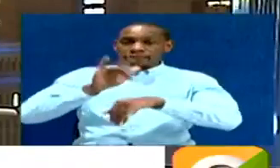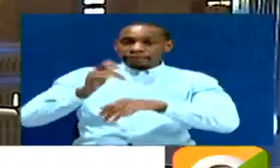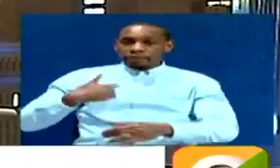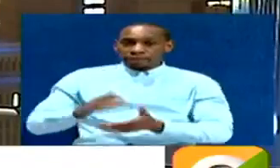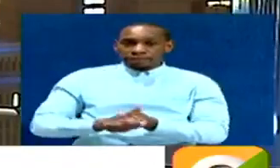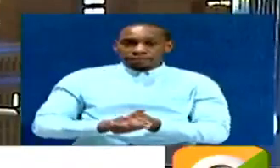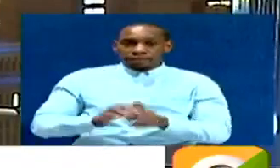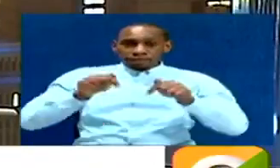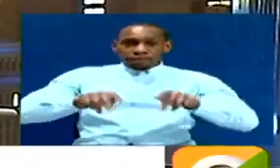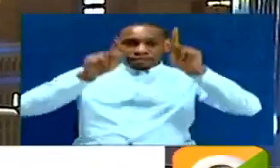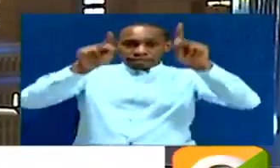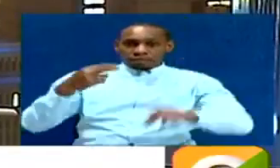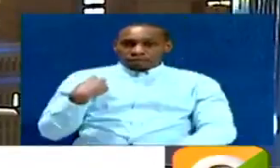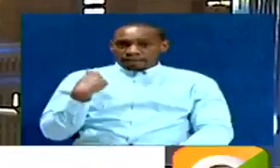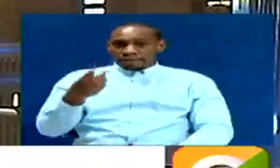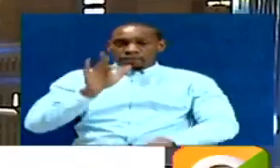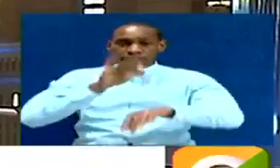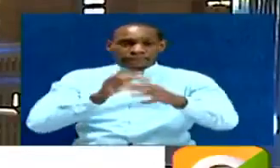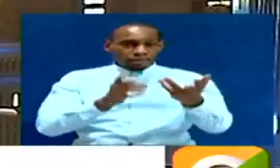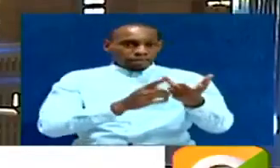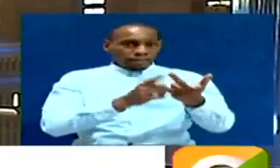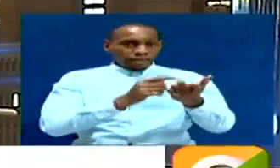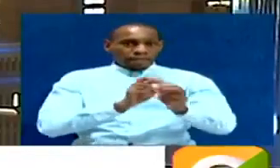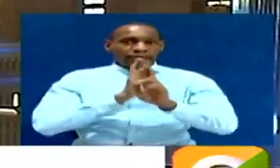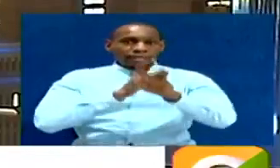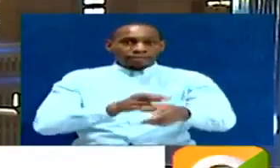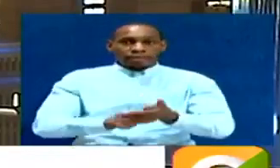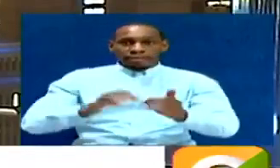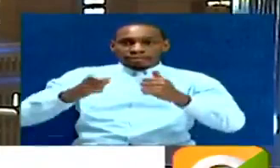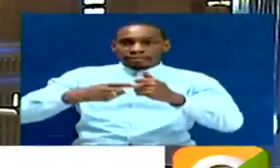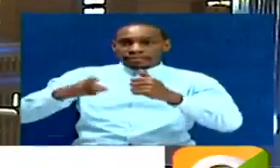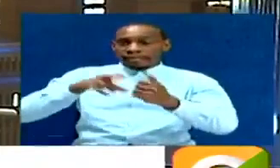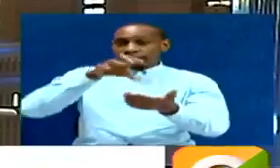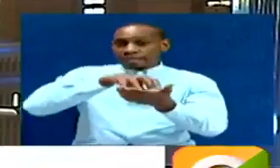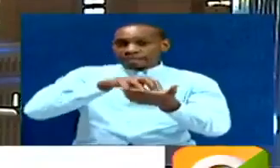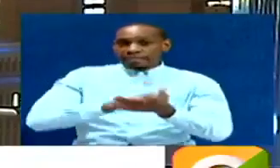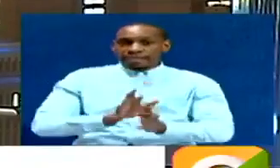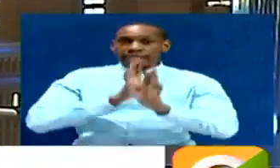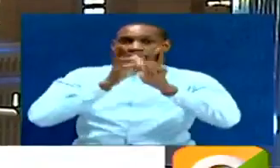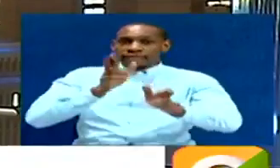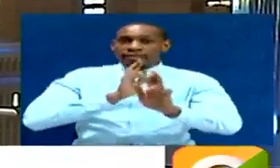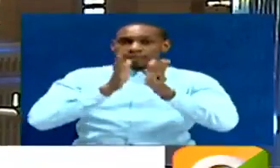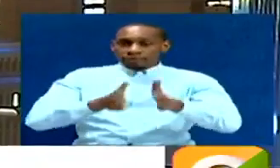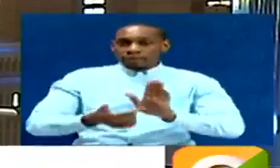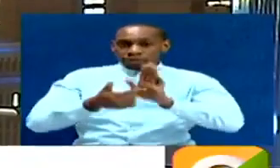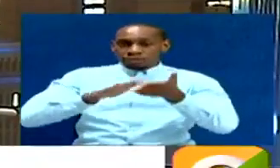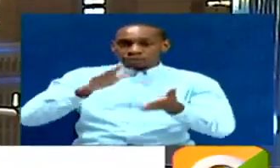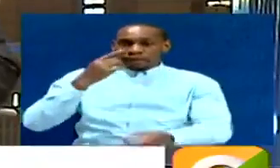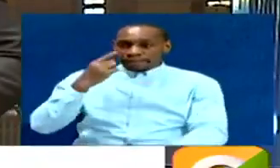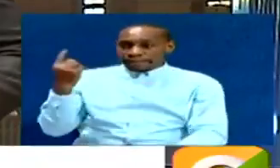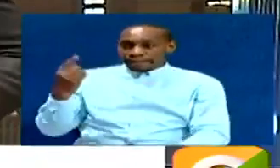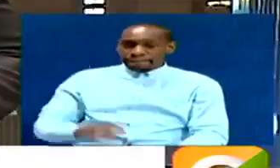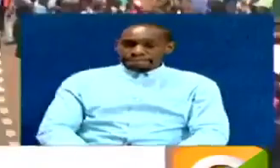Today, the county was second in the number of infections, recording 67 cases. Dr. Swangira gives us more